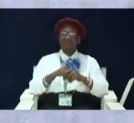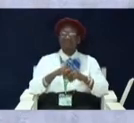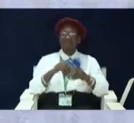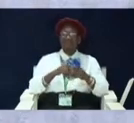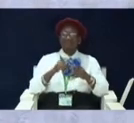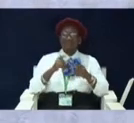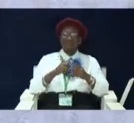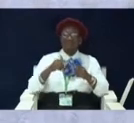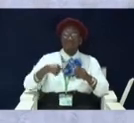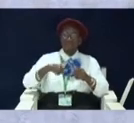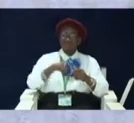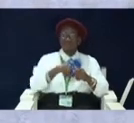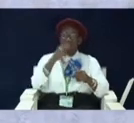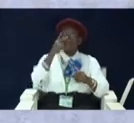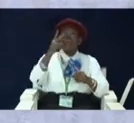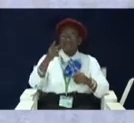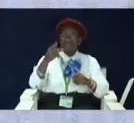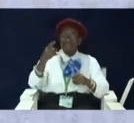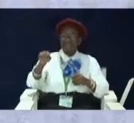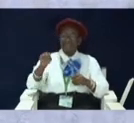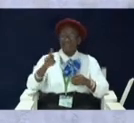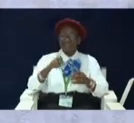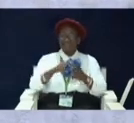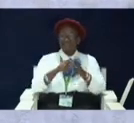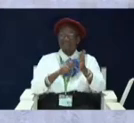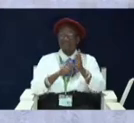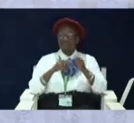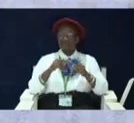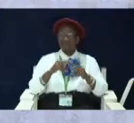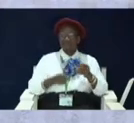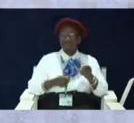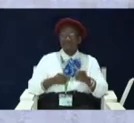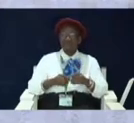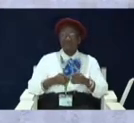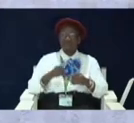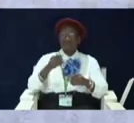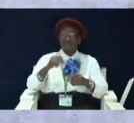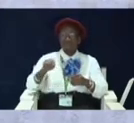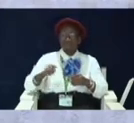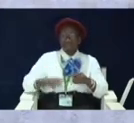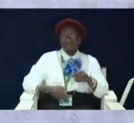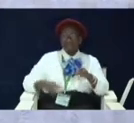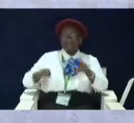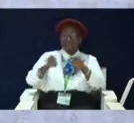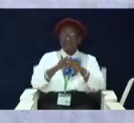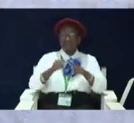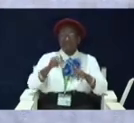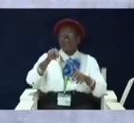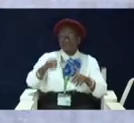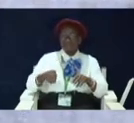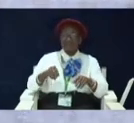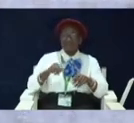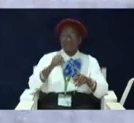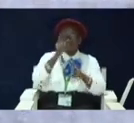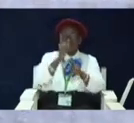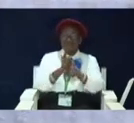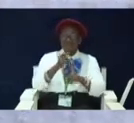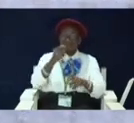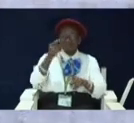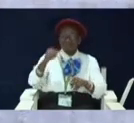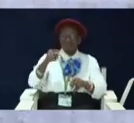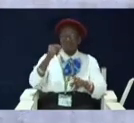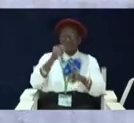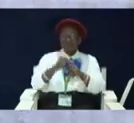the result. As he re abaja de won. The barren needs just the word. One agan